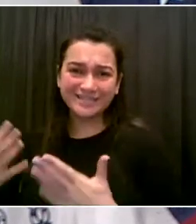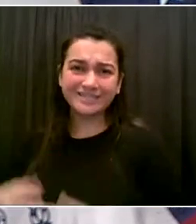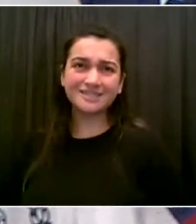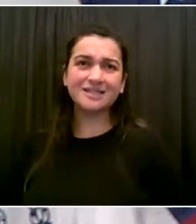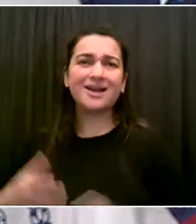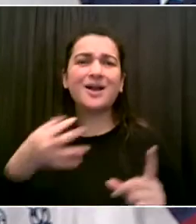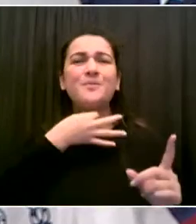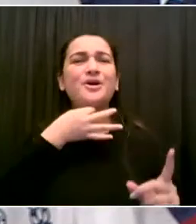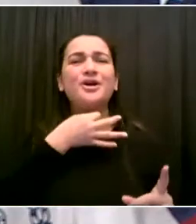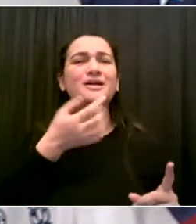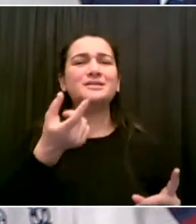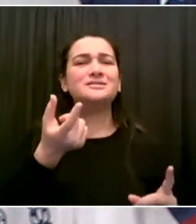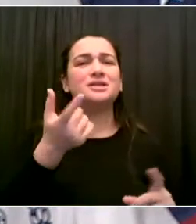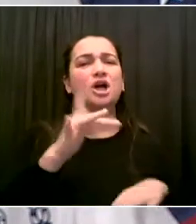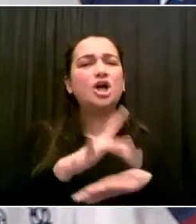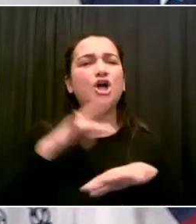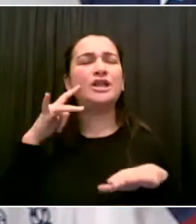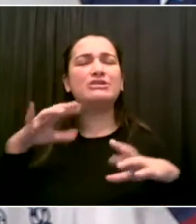Yeah, thank you, Bob.